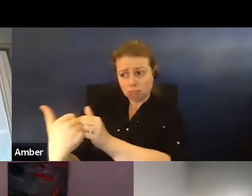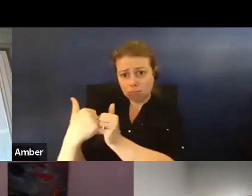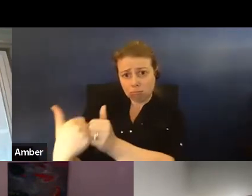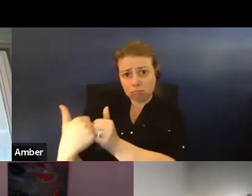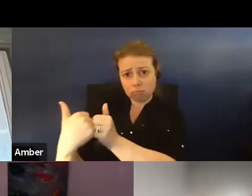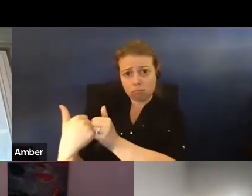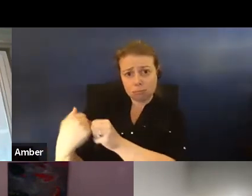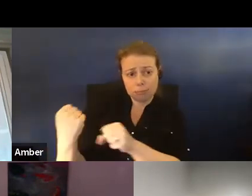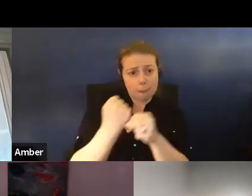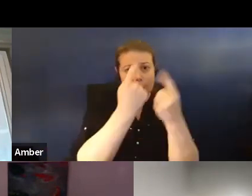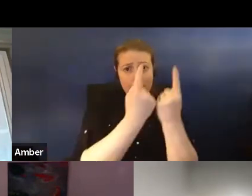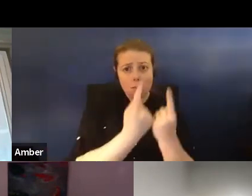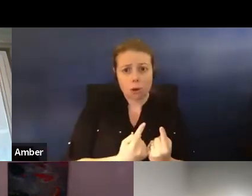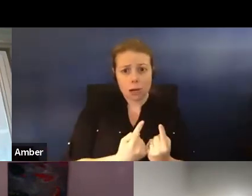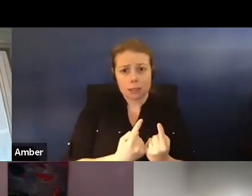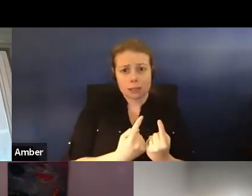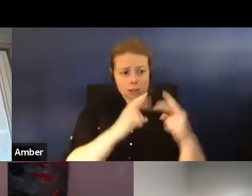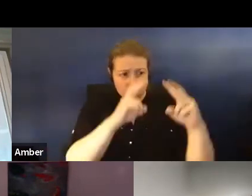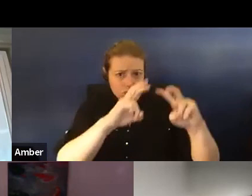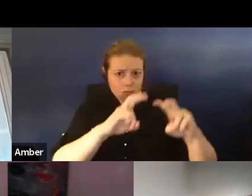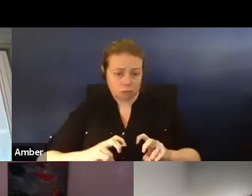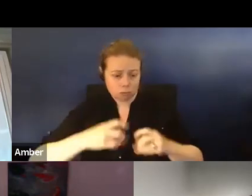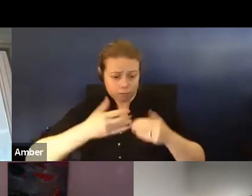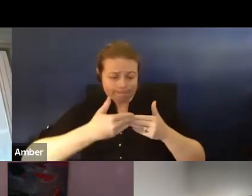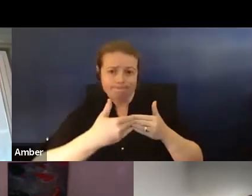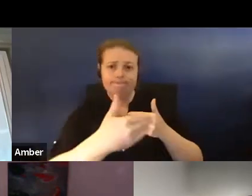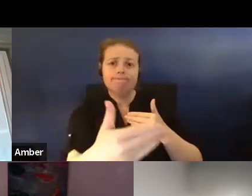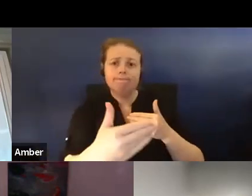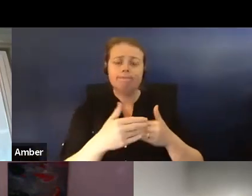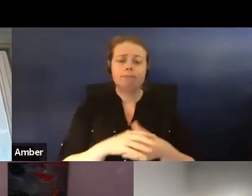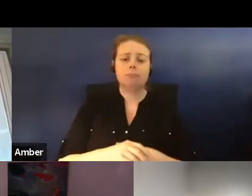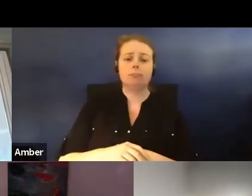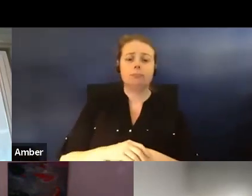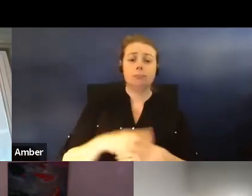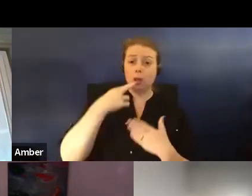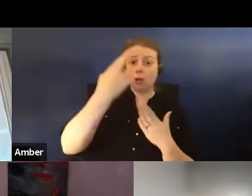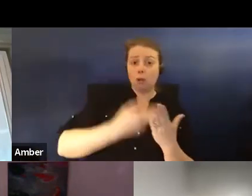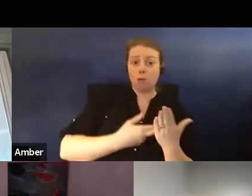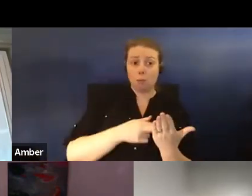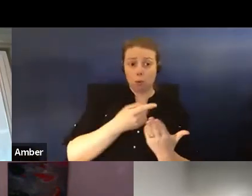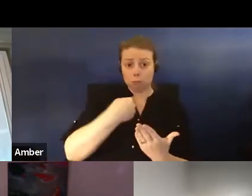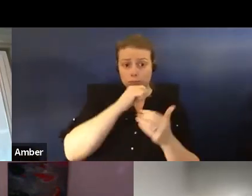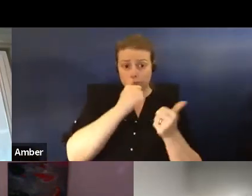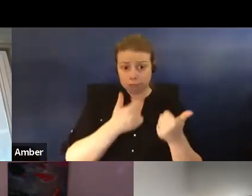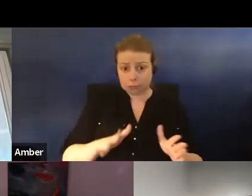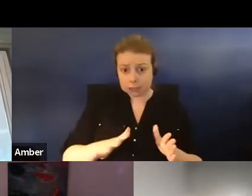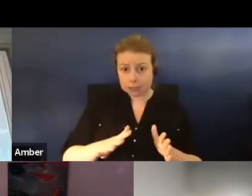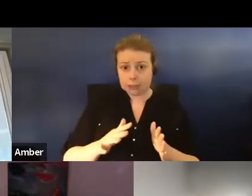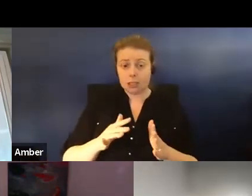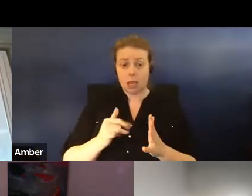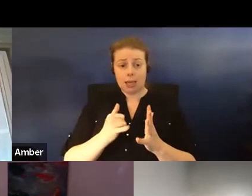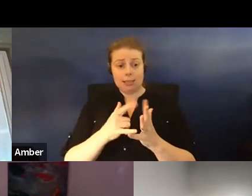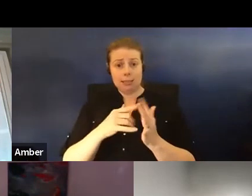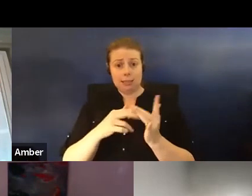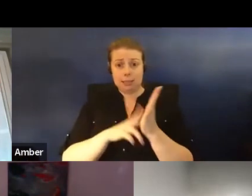products and researching those products going forward. This report and sessions such as this